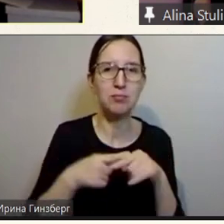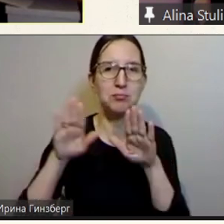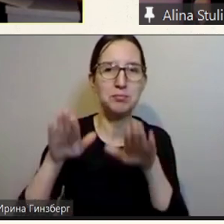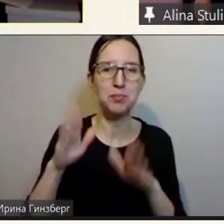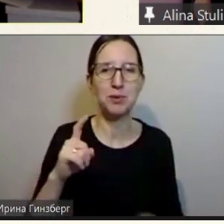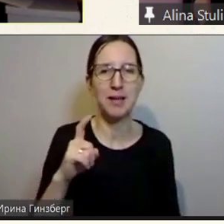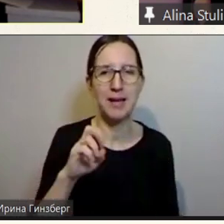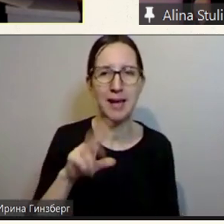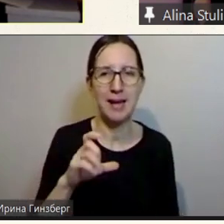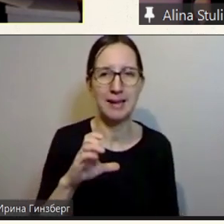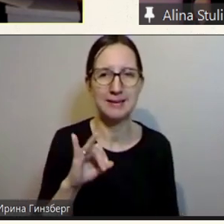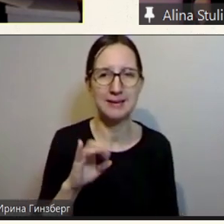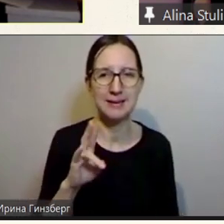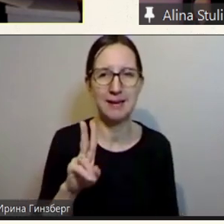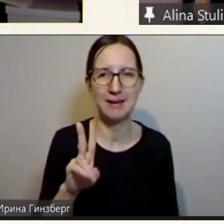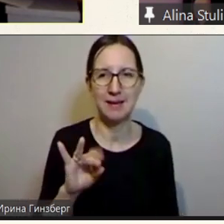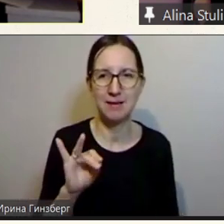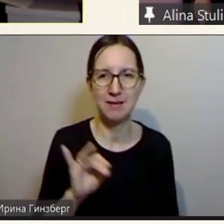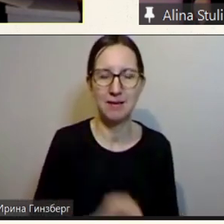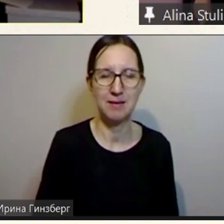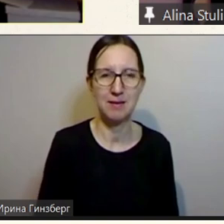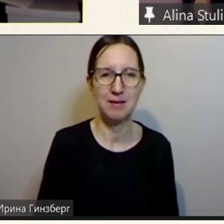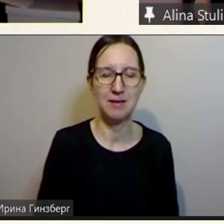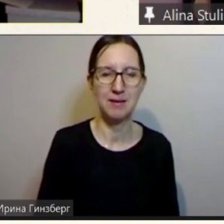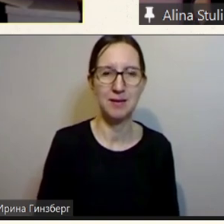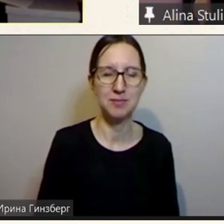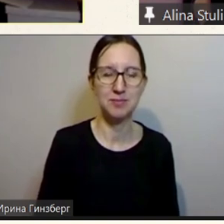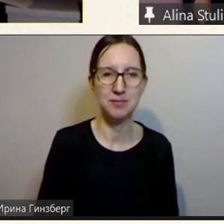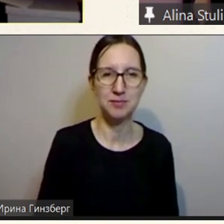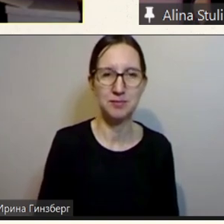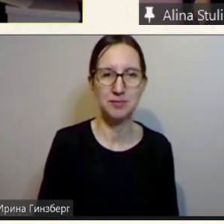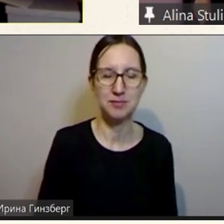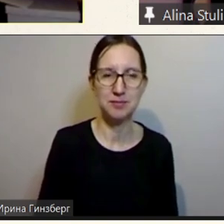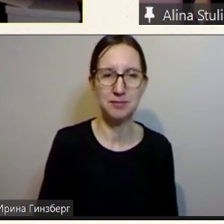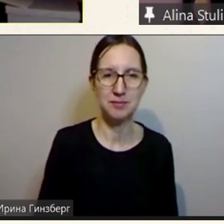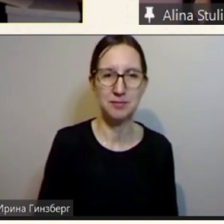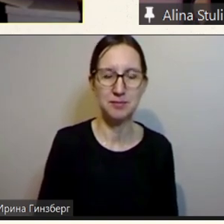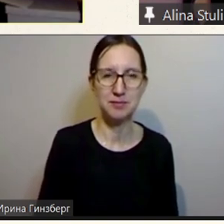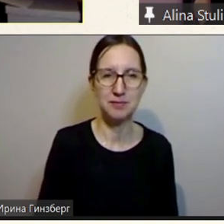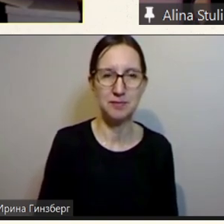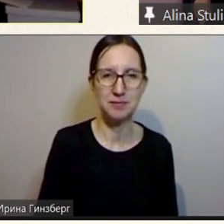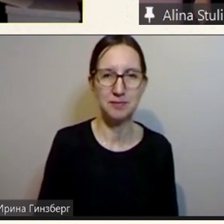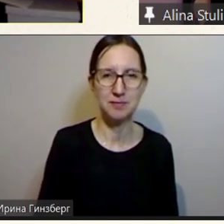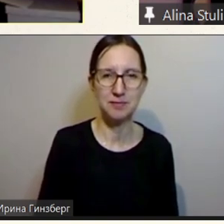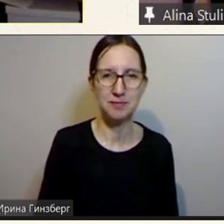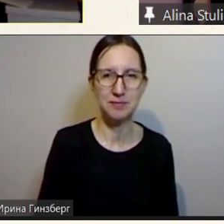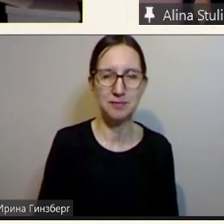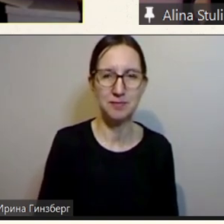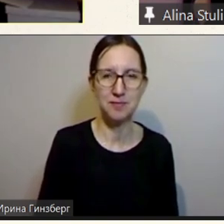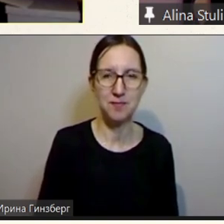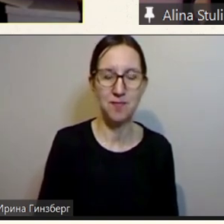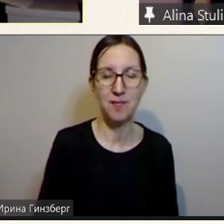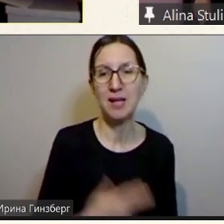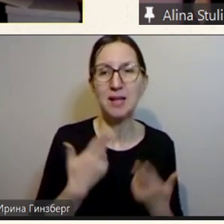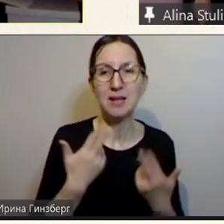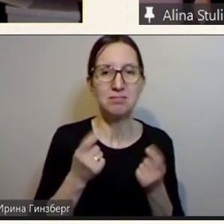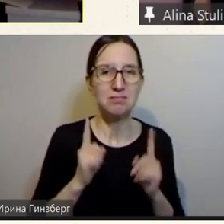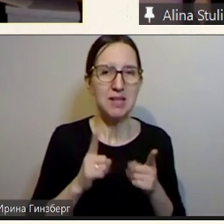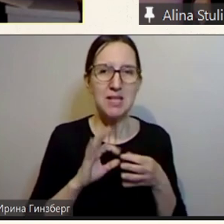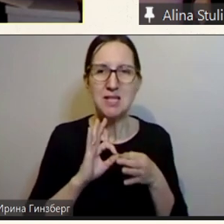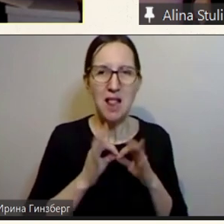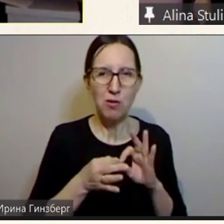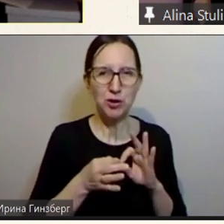But I can't imagine. I mean, there have been, of course, showing again in Russia would be wonderful.